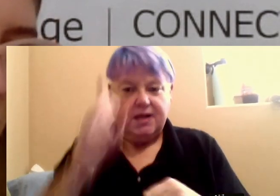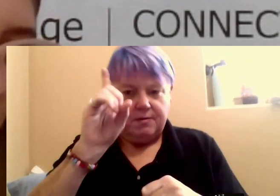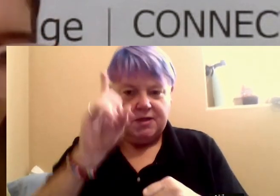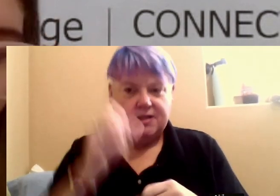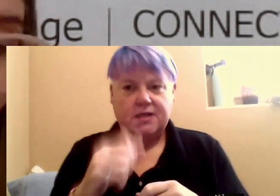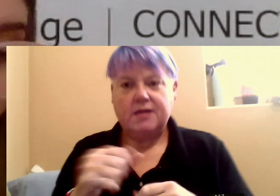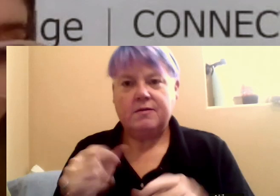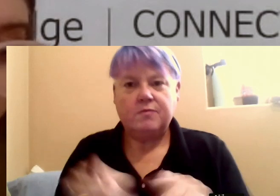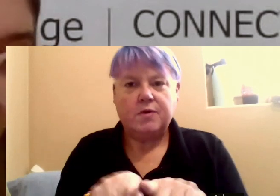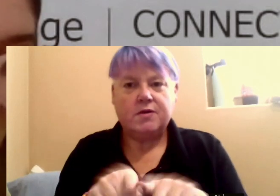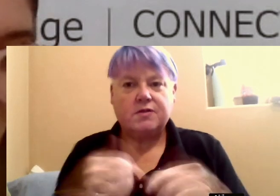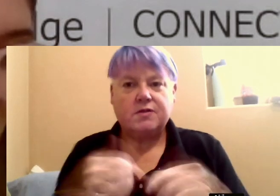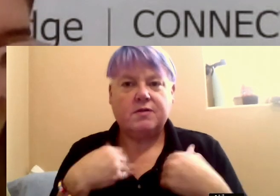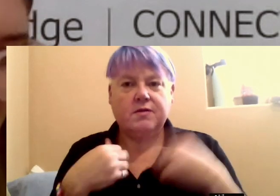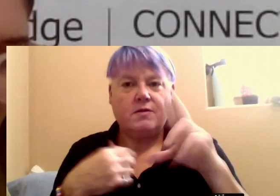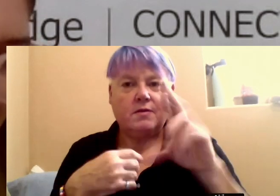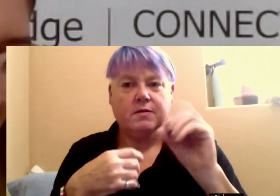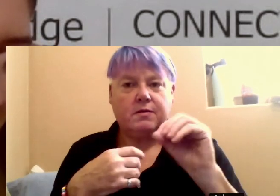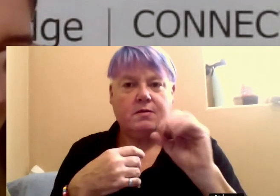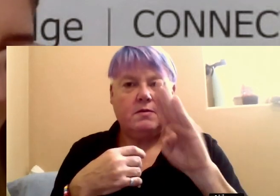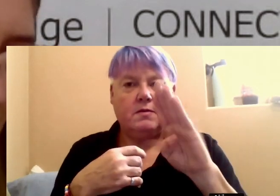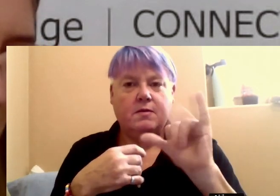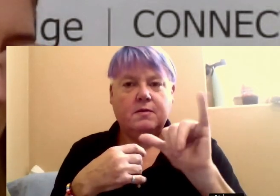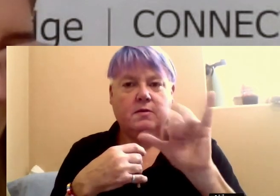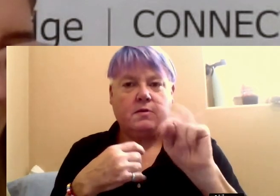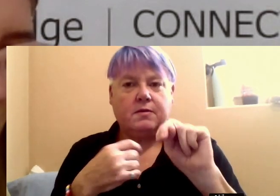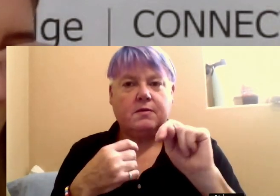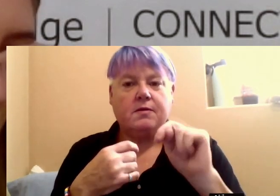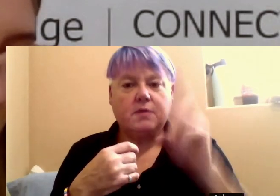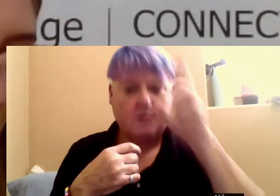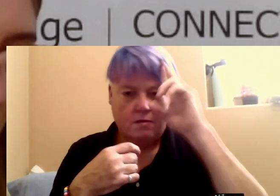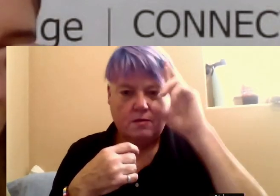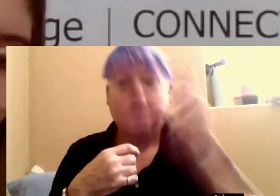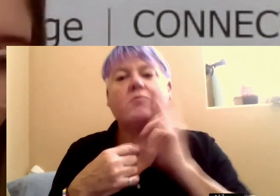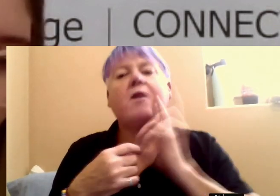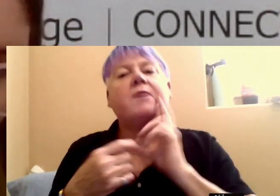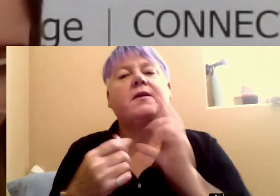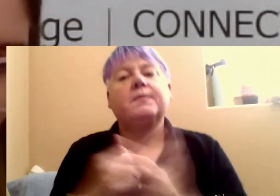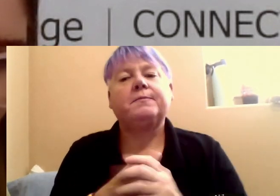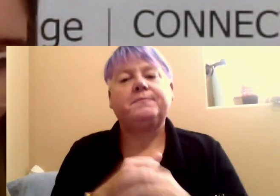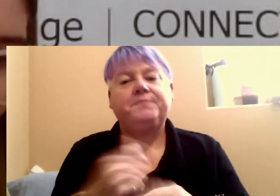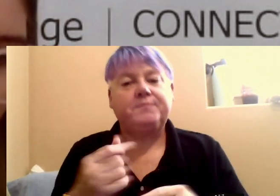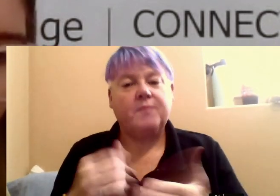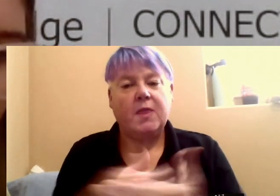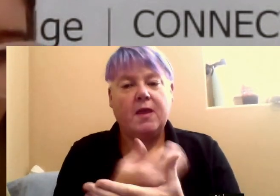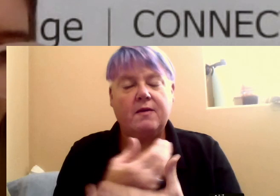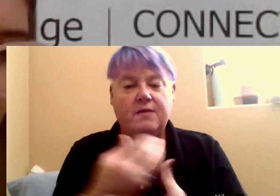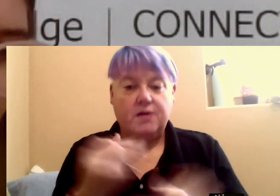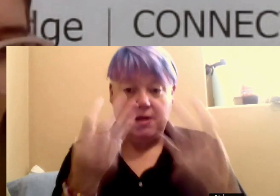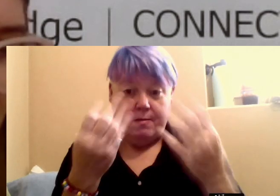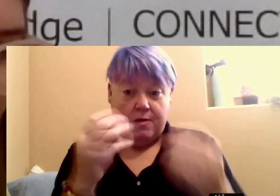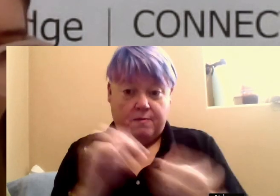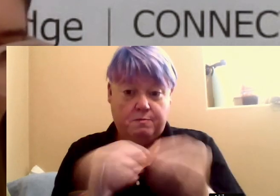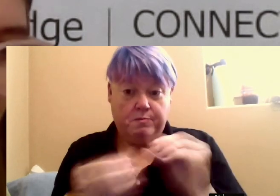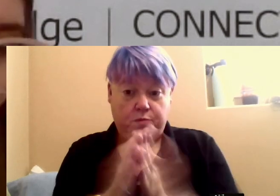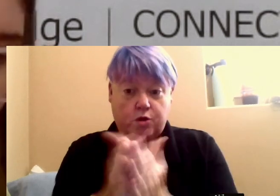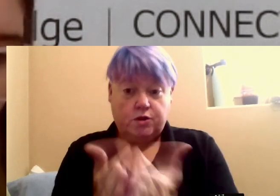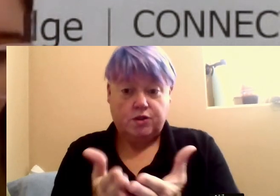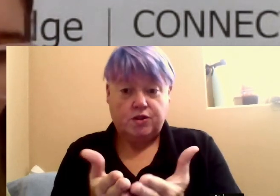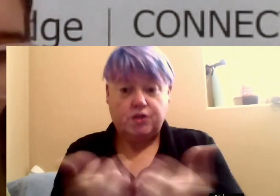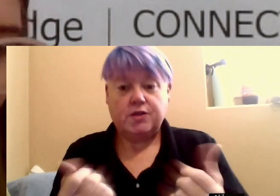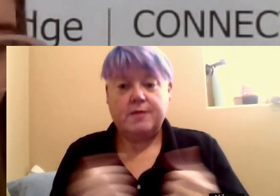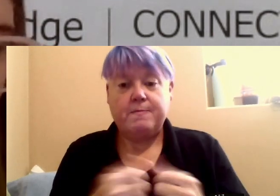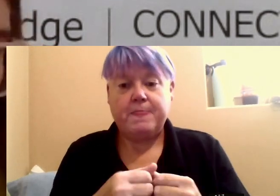also have Robyn Harding joining us today. Robyn is the author of numerous books, including the international bestseller,